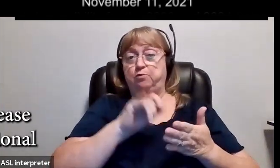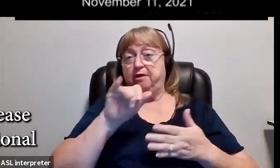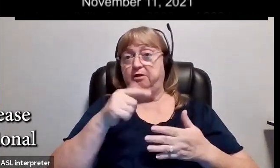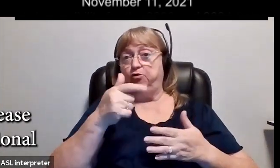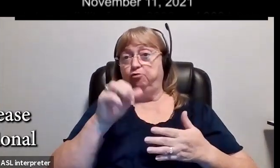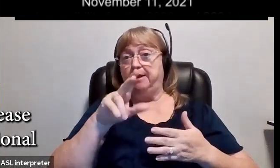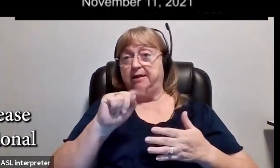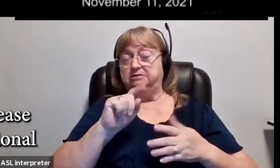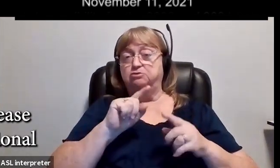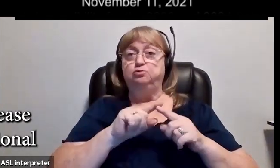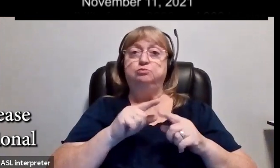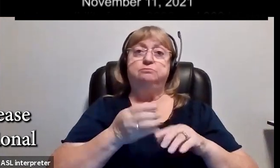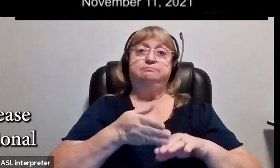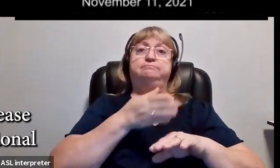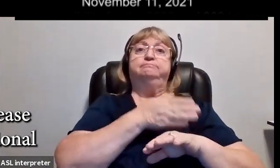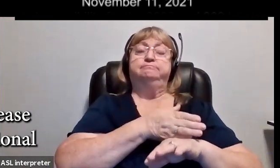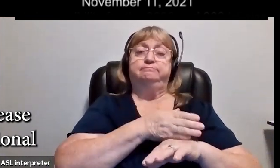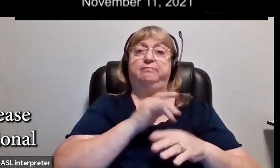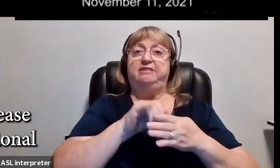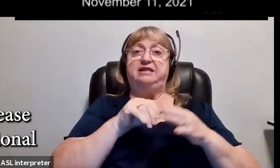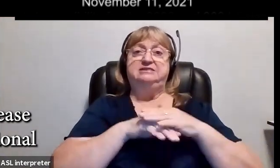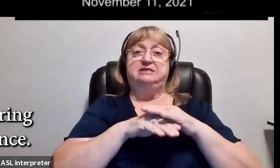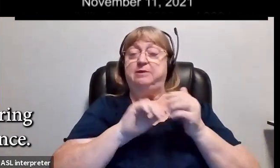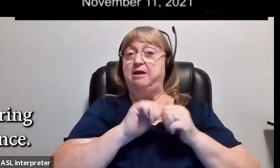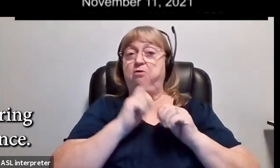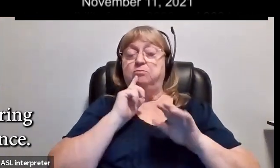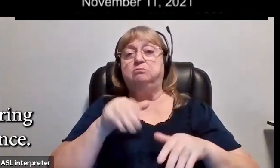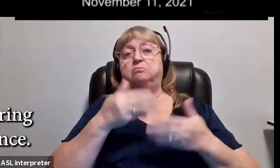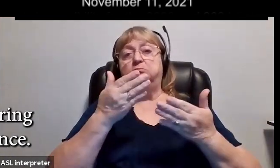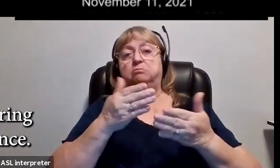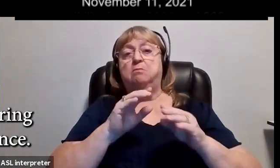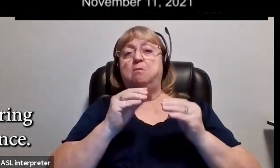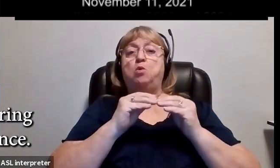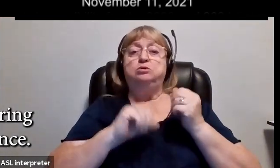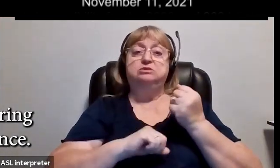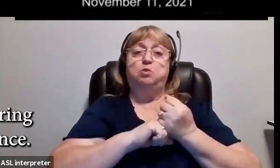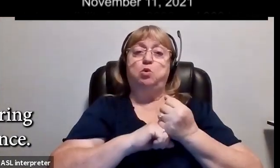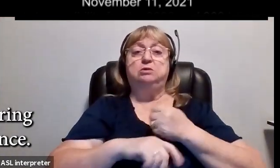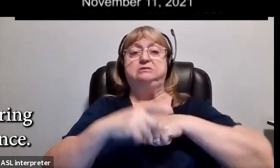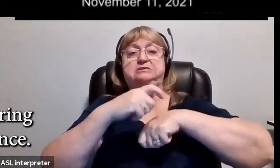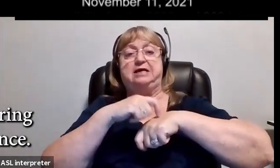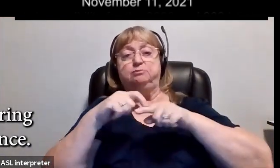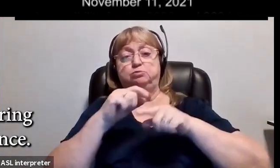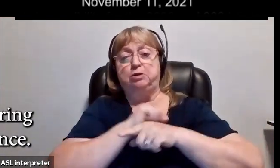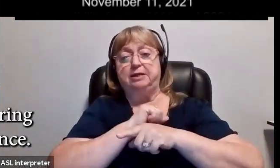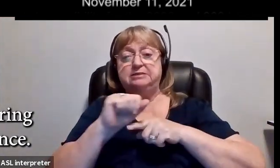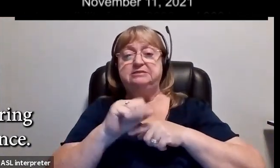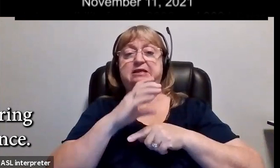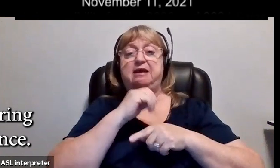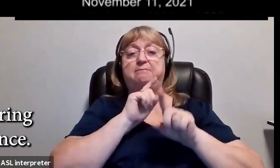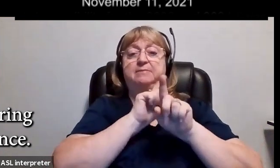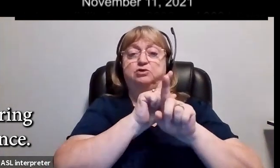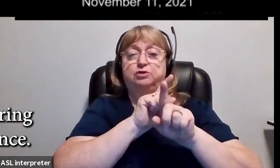order to increase that accessibility by providing additional support time to practice and mentoring, and